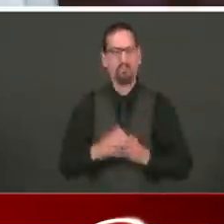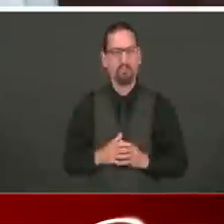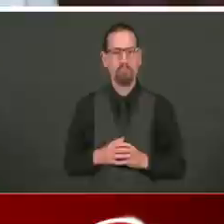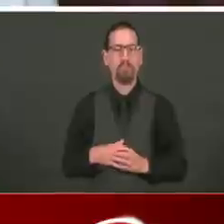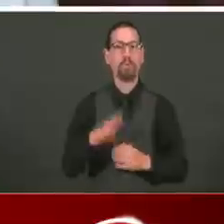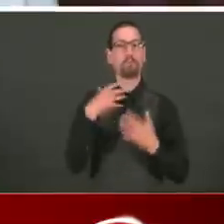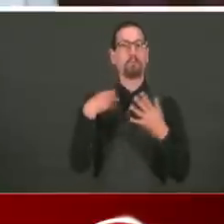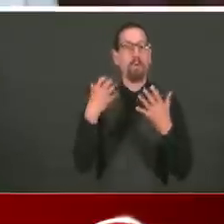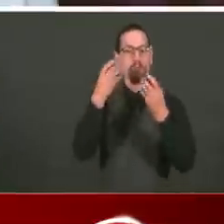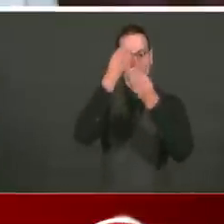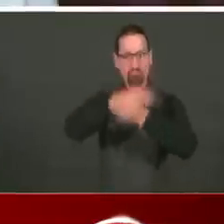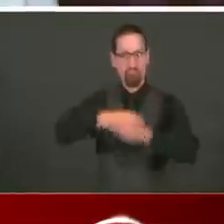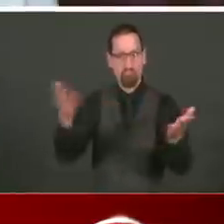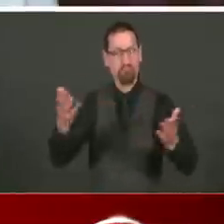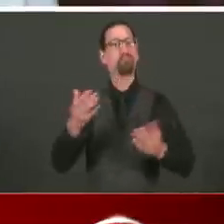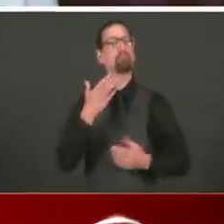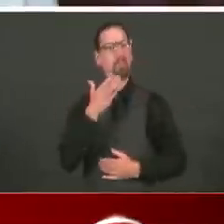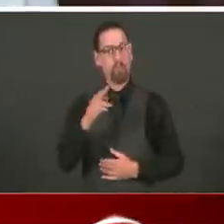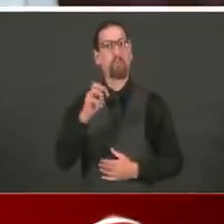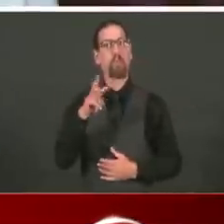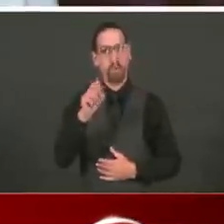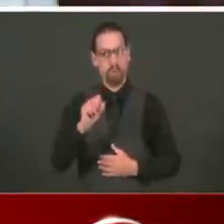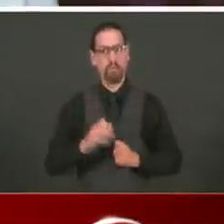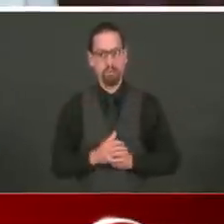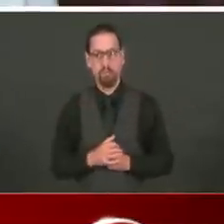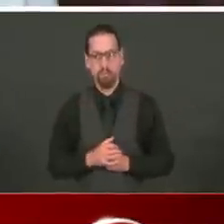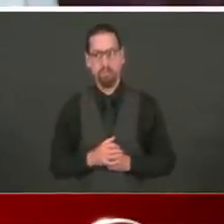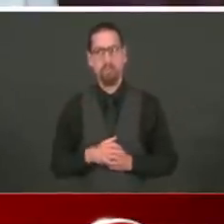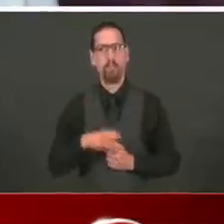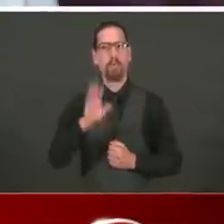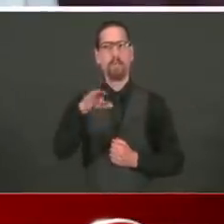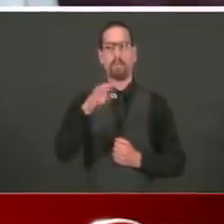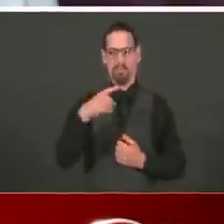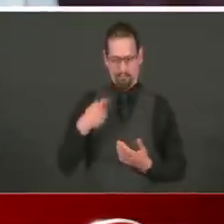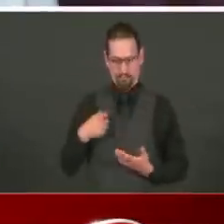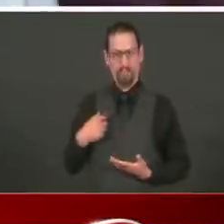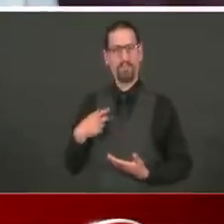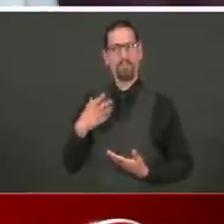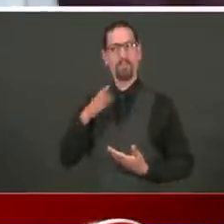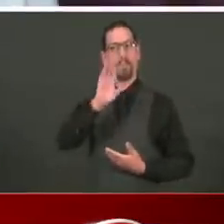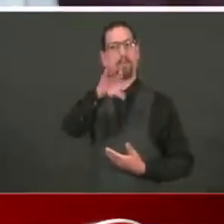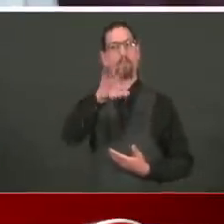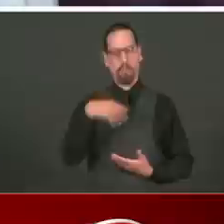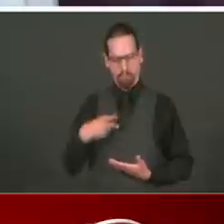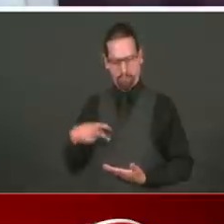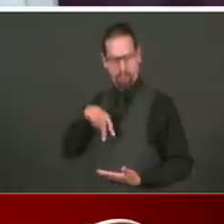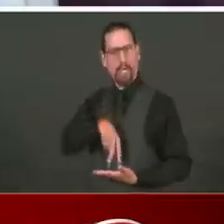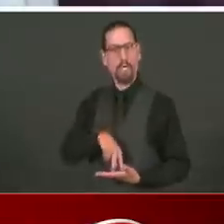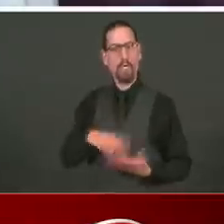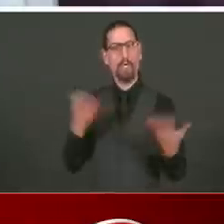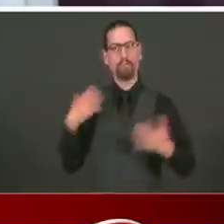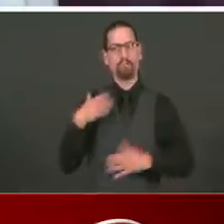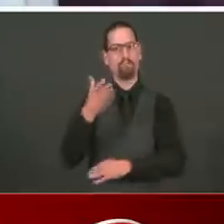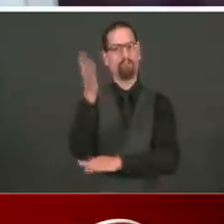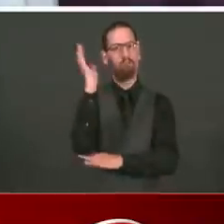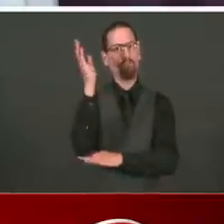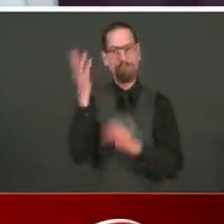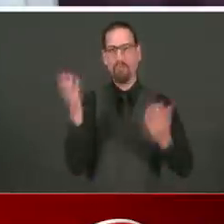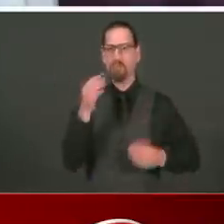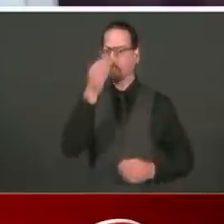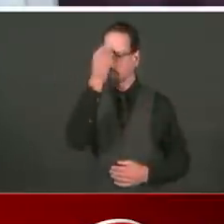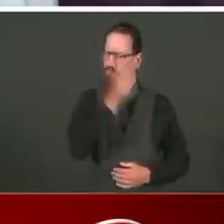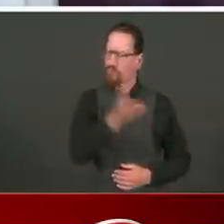see, and as you hear every time I'm up here, Rhode Island is in a good place. The trends of